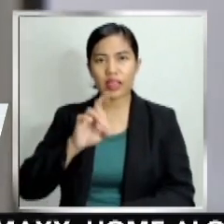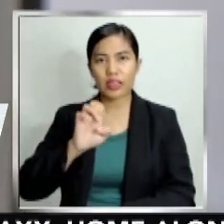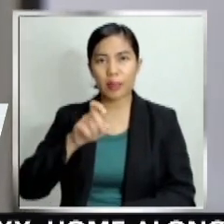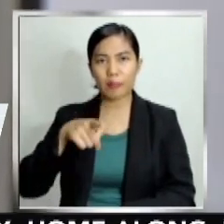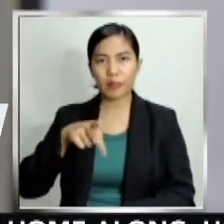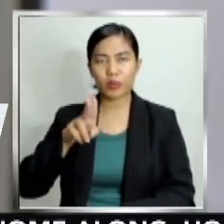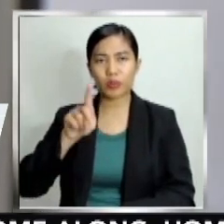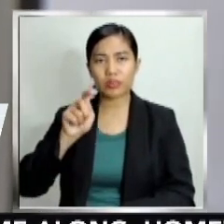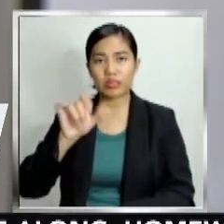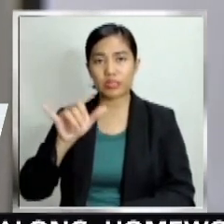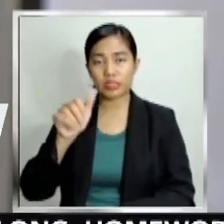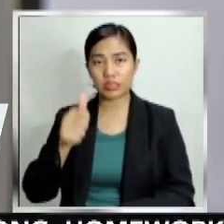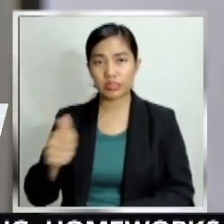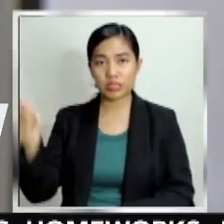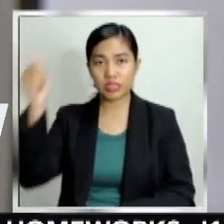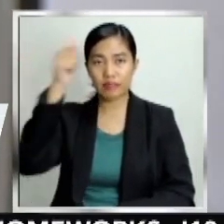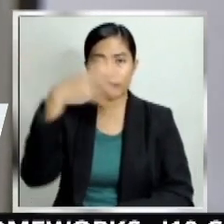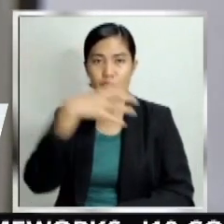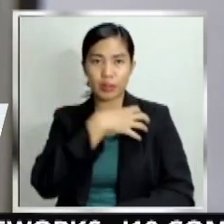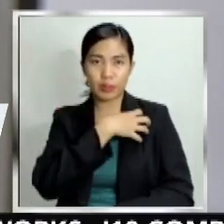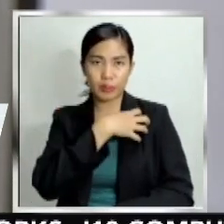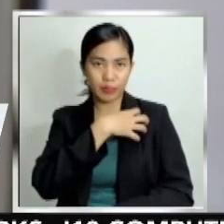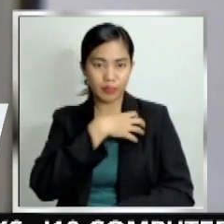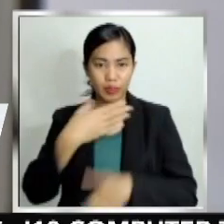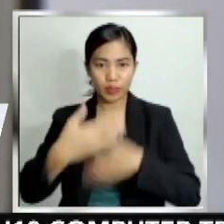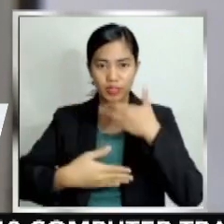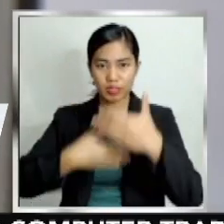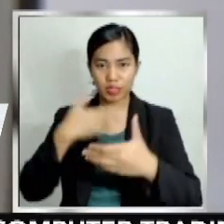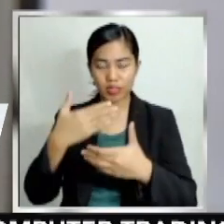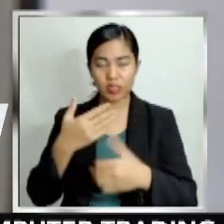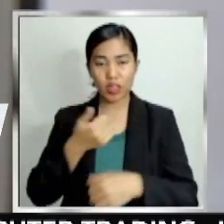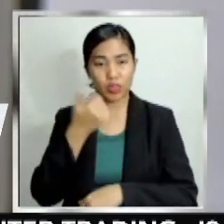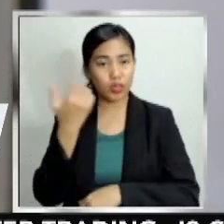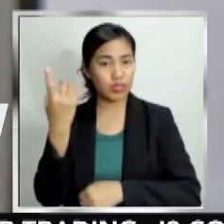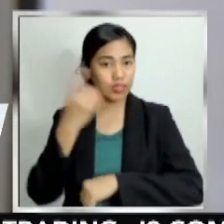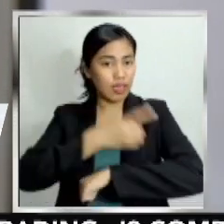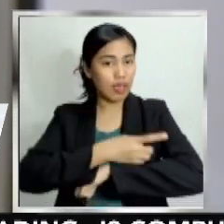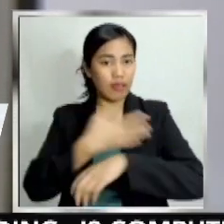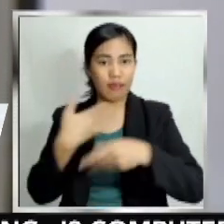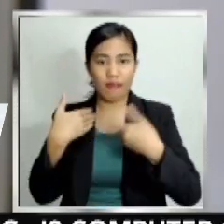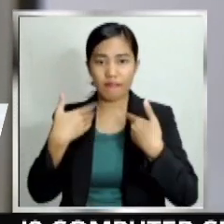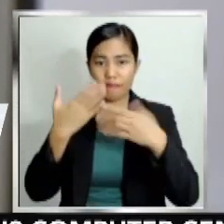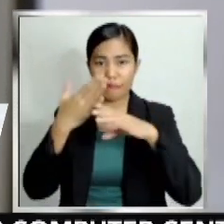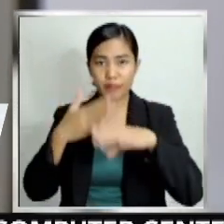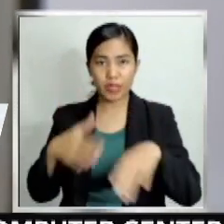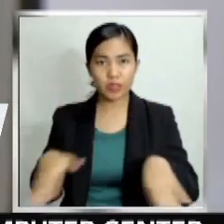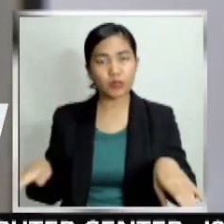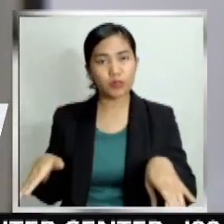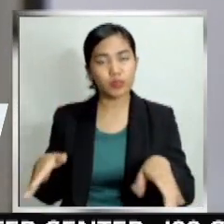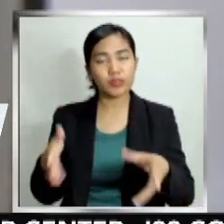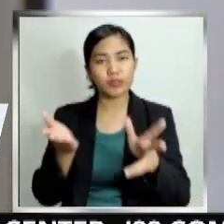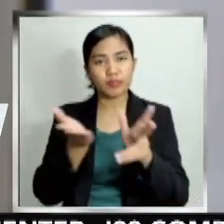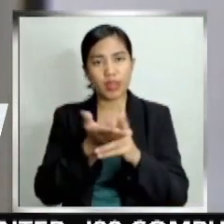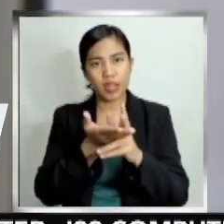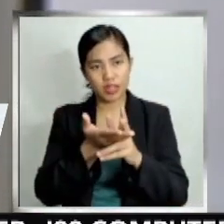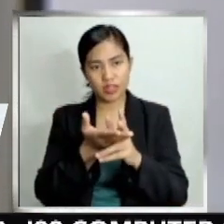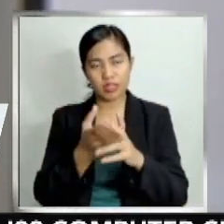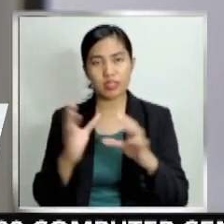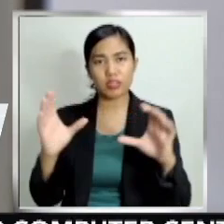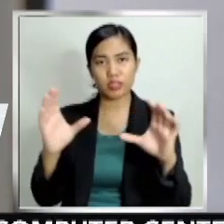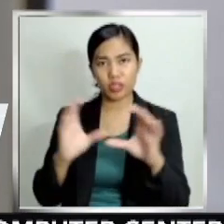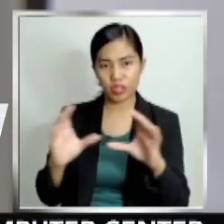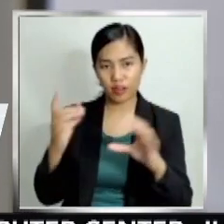only, I think there was a peaceful filing of candidacy, certificate of candidacy of